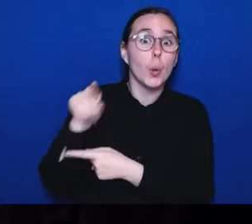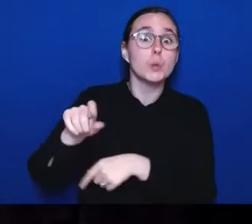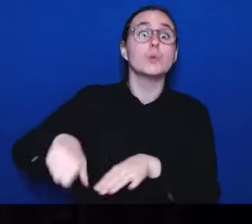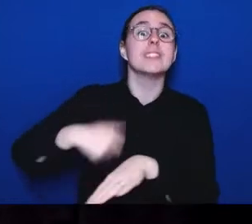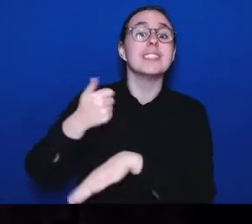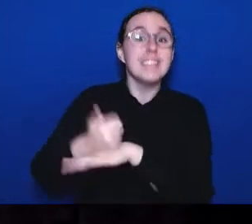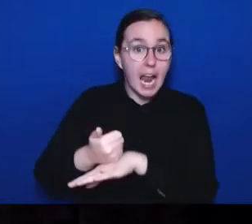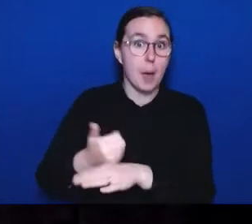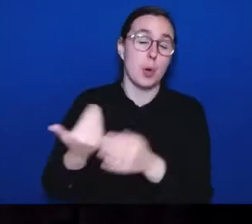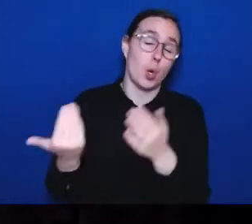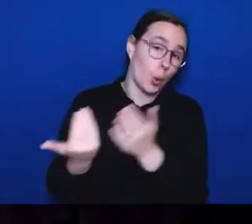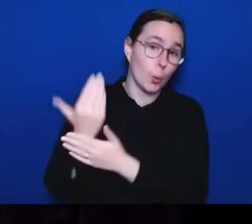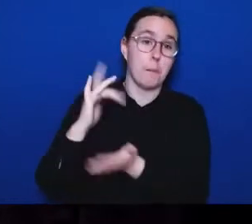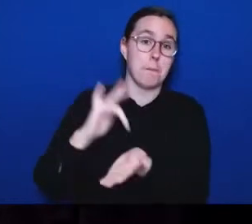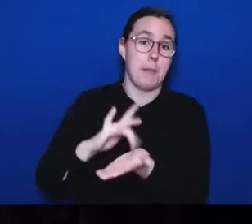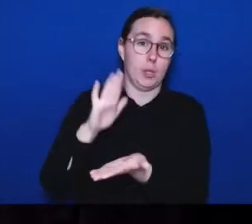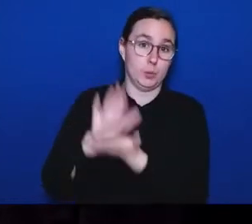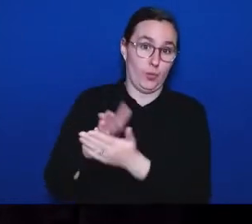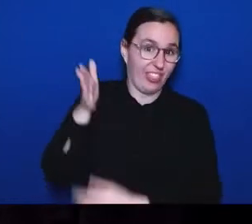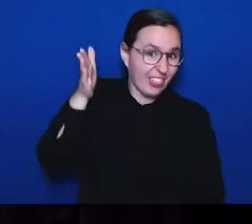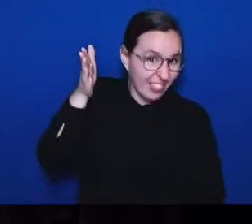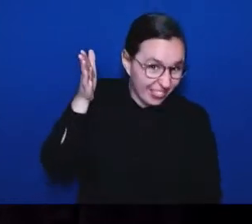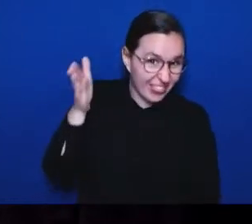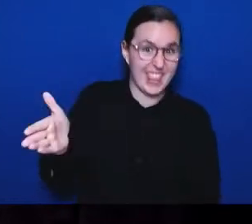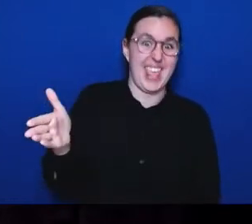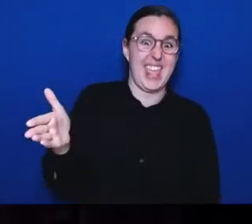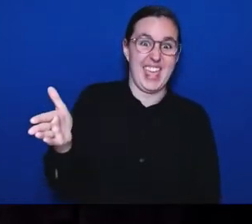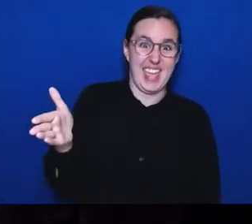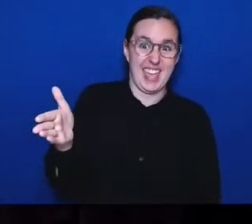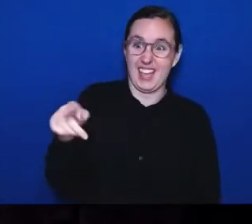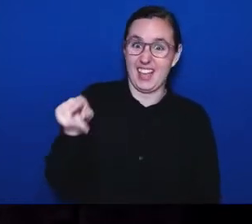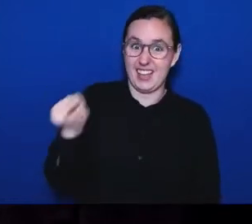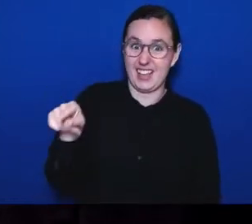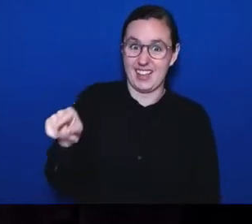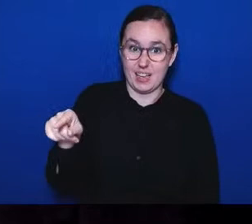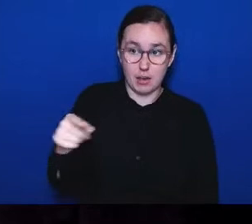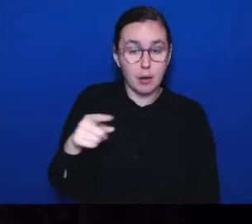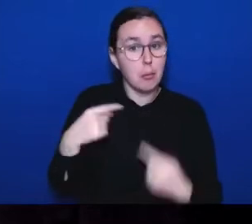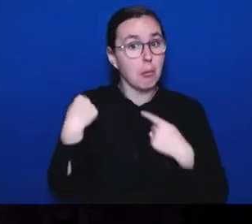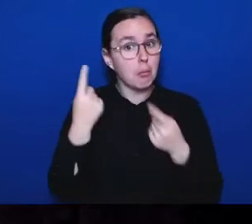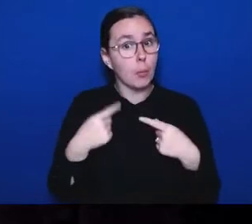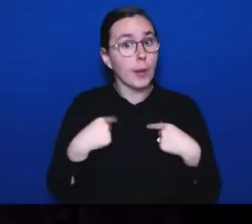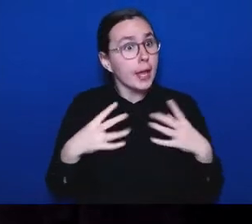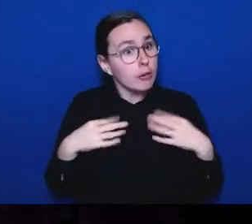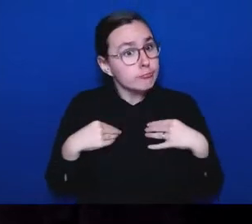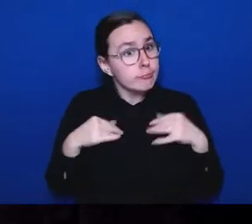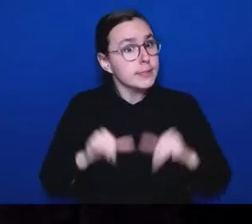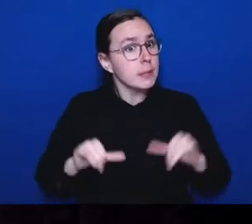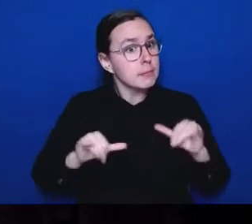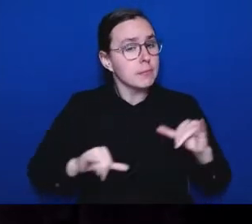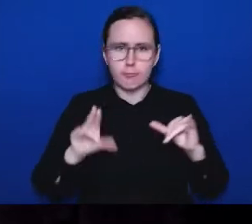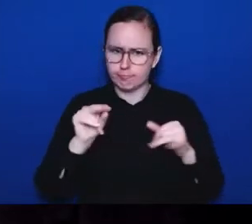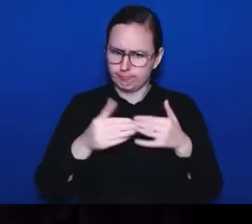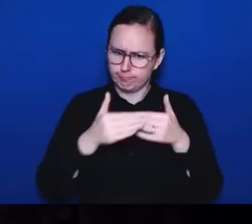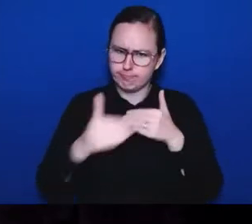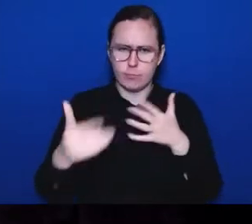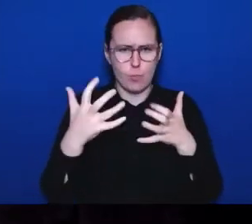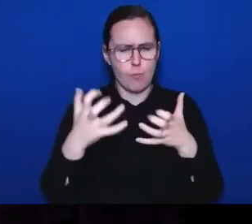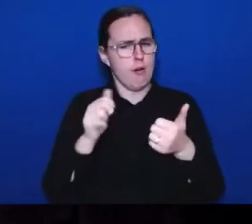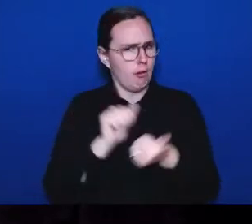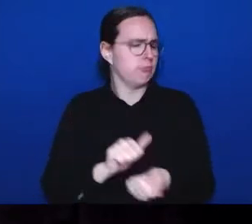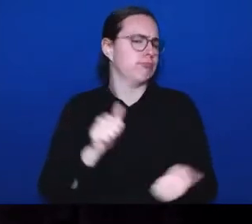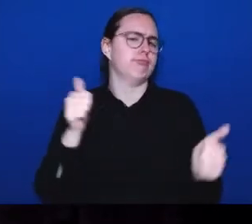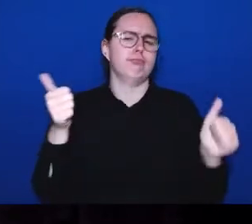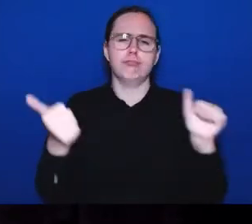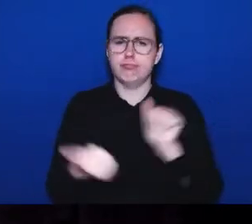build upon our transformational and refocused primary care strategy. It's my honor now to